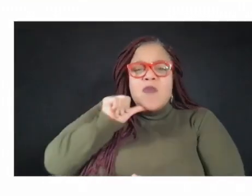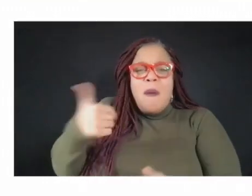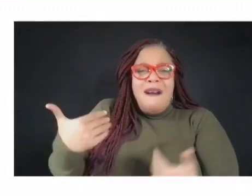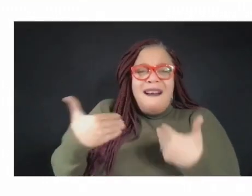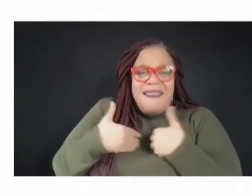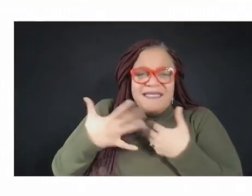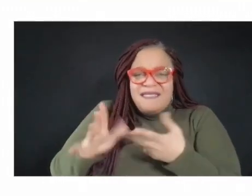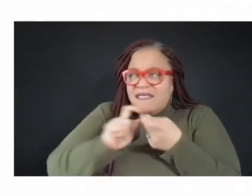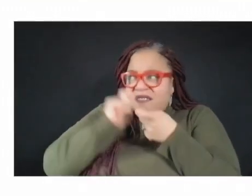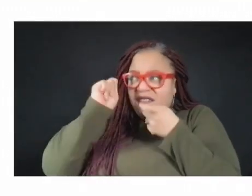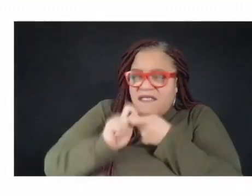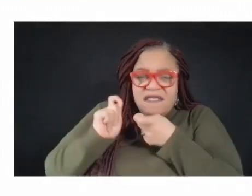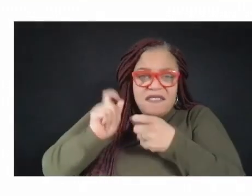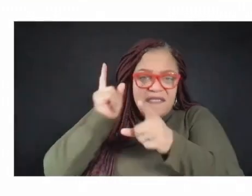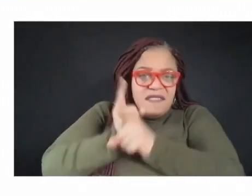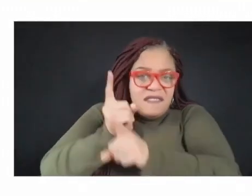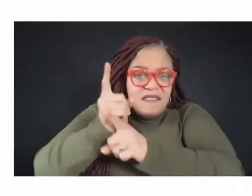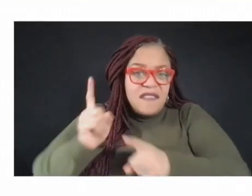that.